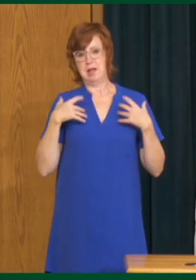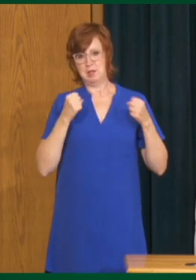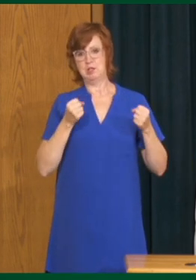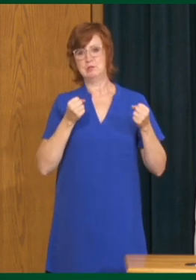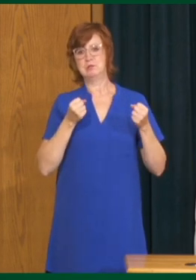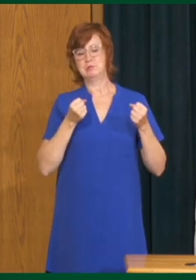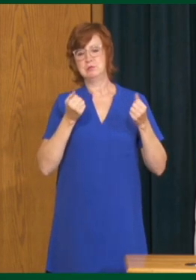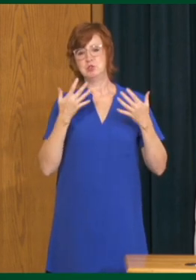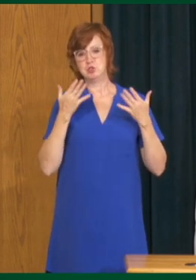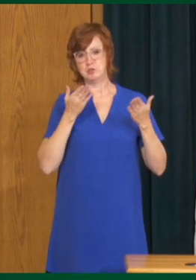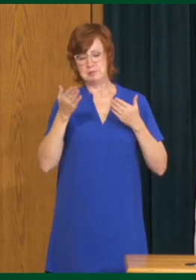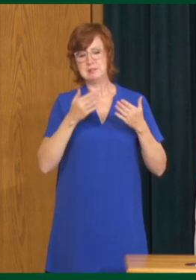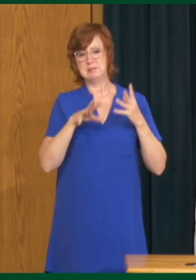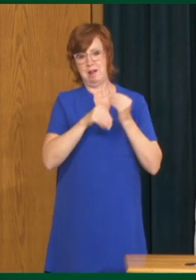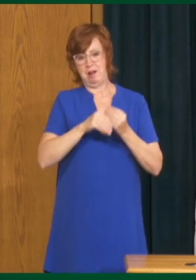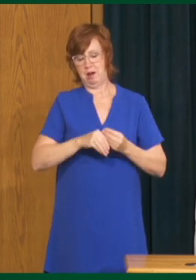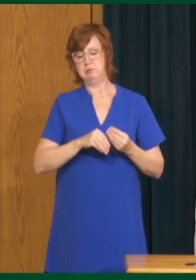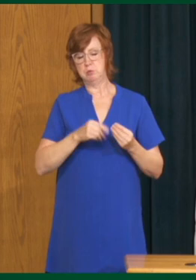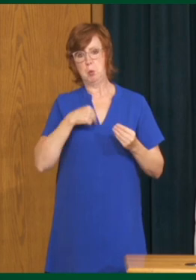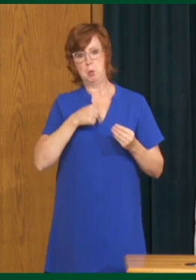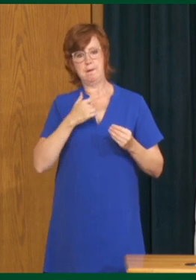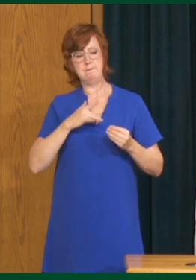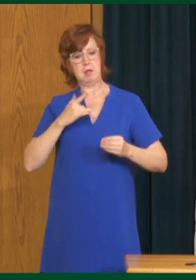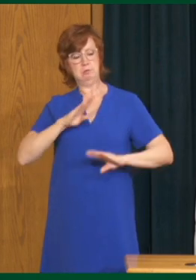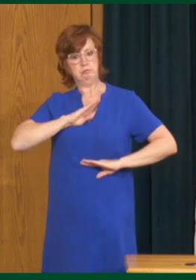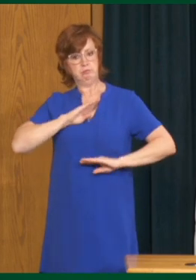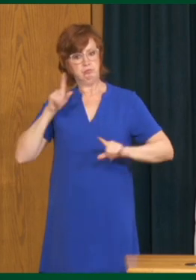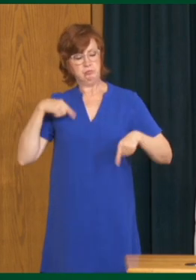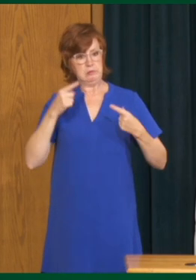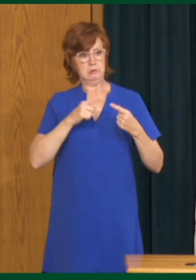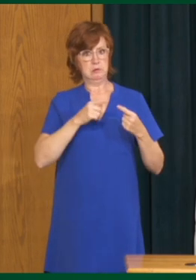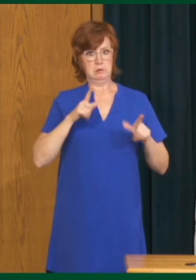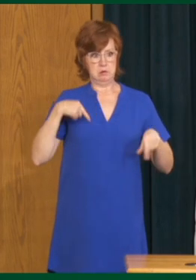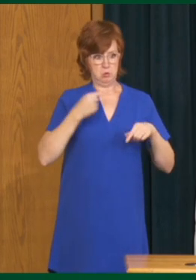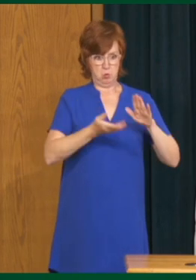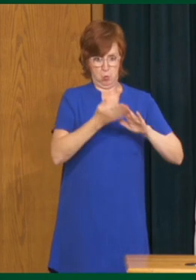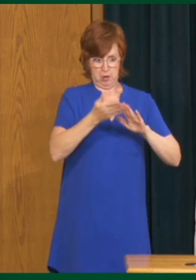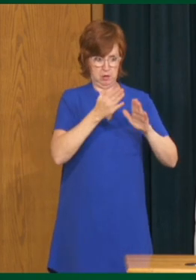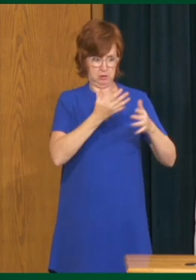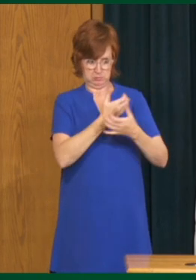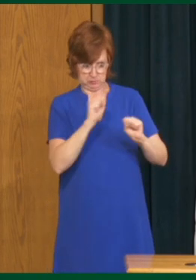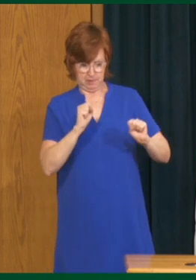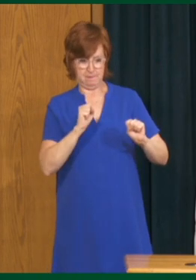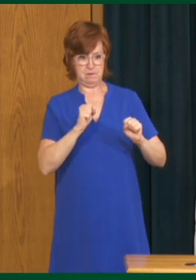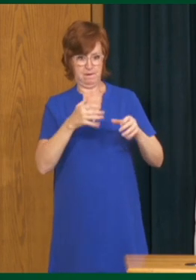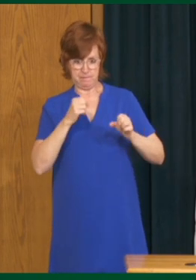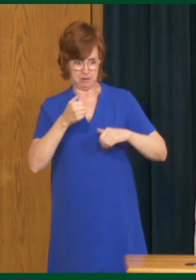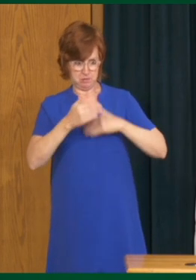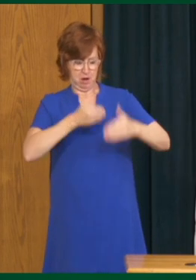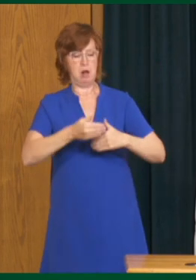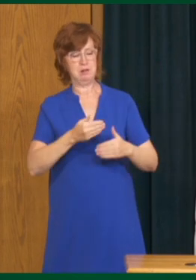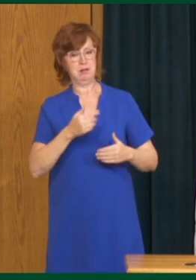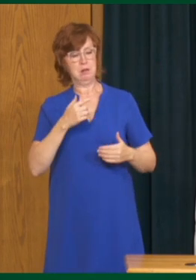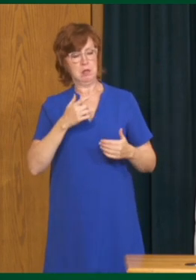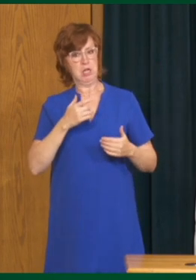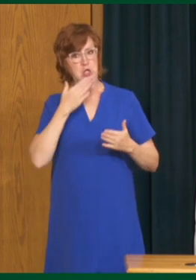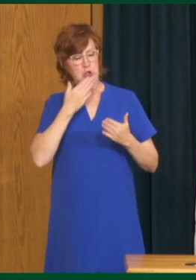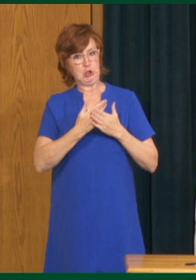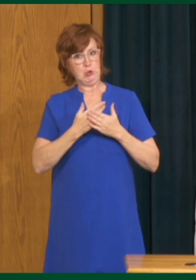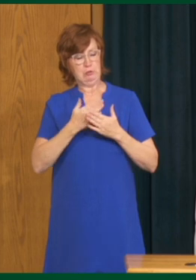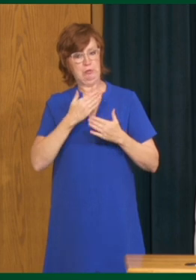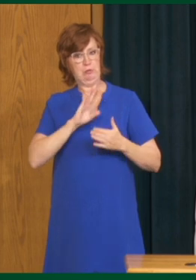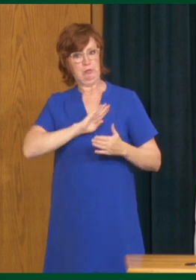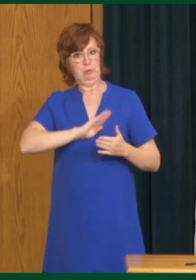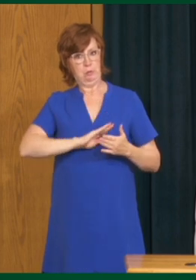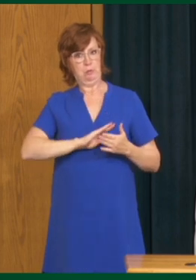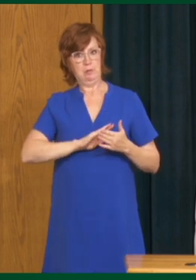back online safely and quickly, but we are still implementing strategies to keep patients and providers safe throughout service